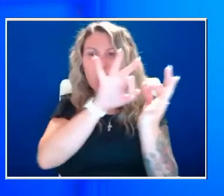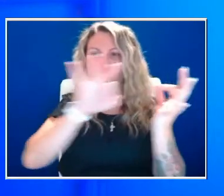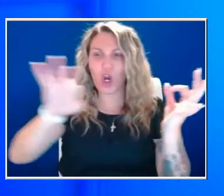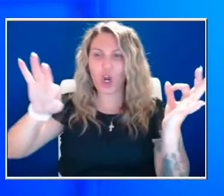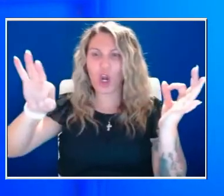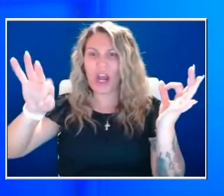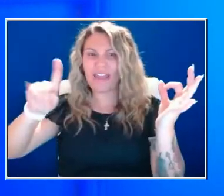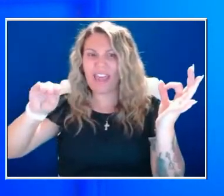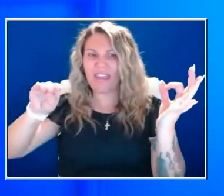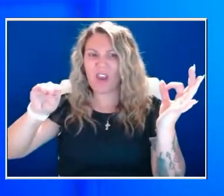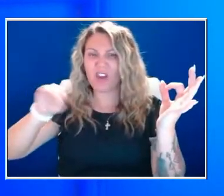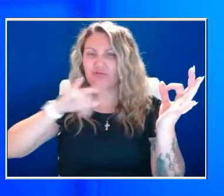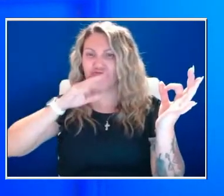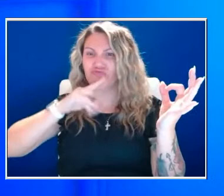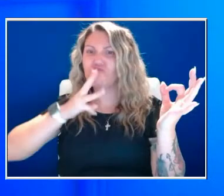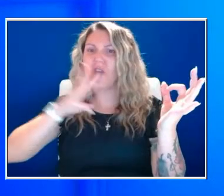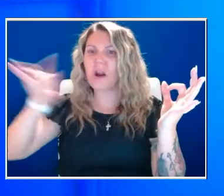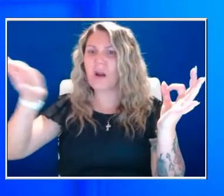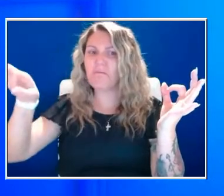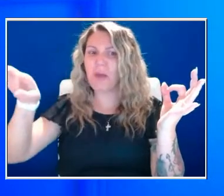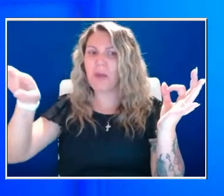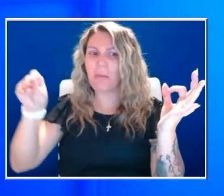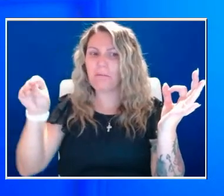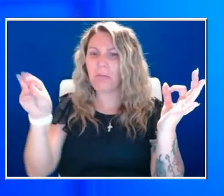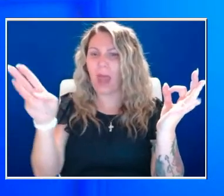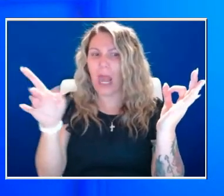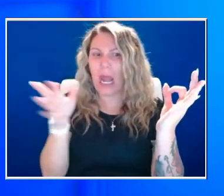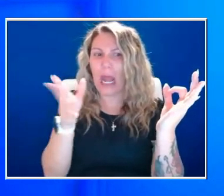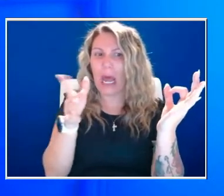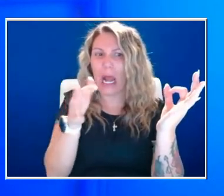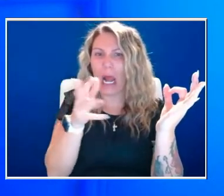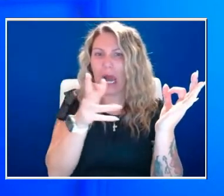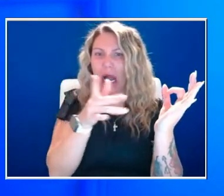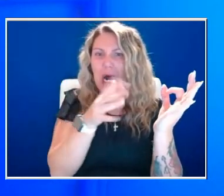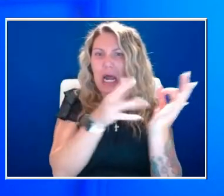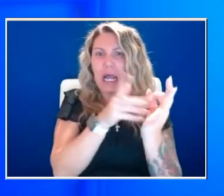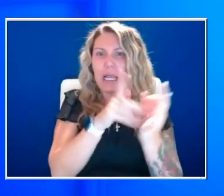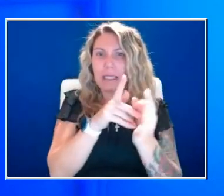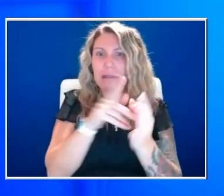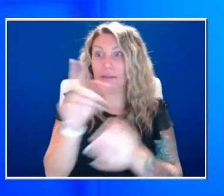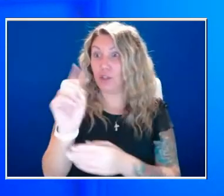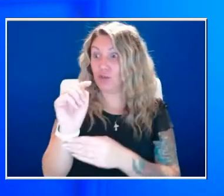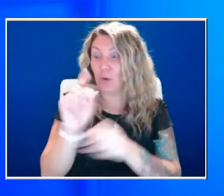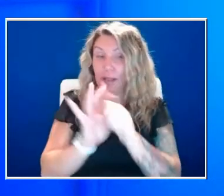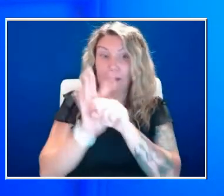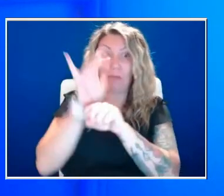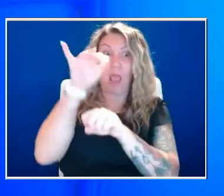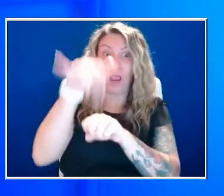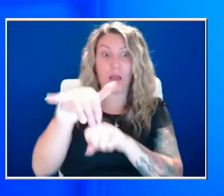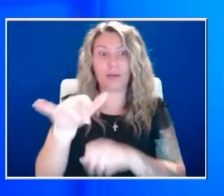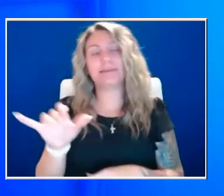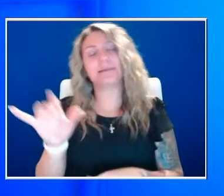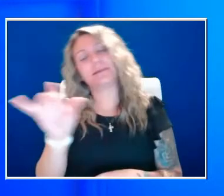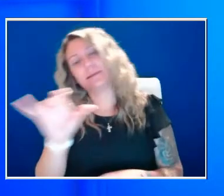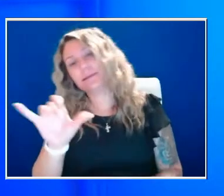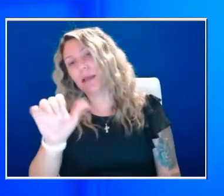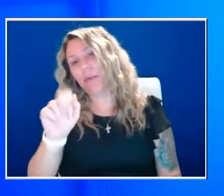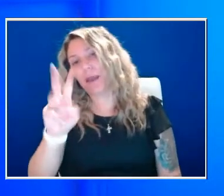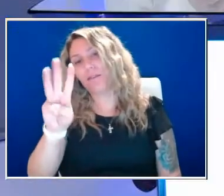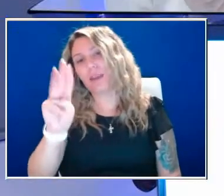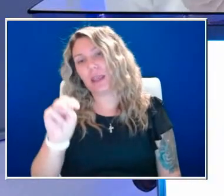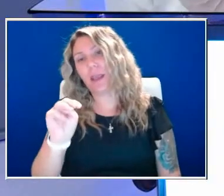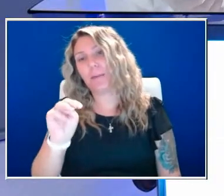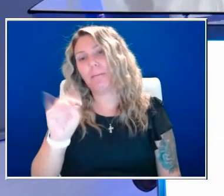then somewhere in the house a toilet overflows or a sink backs up, and that's really what an AVM hemorrhage amounts to most of the time. Well, now you've